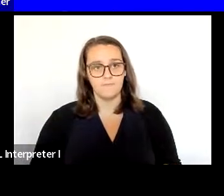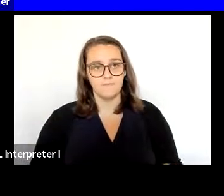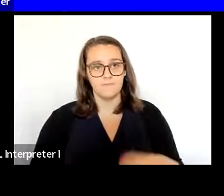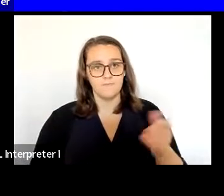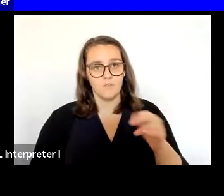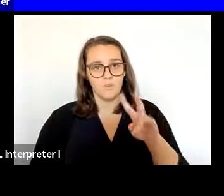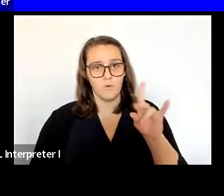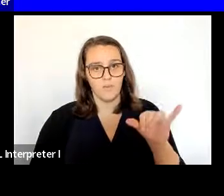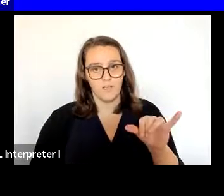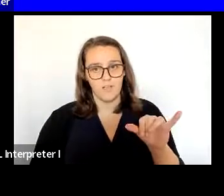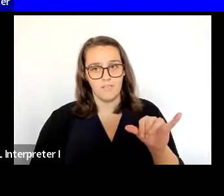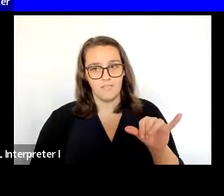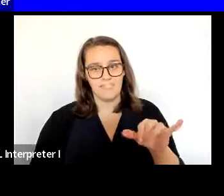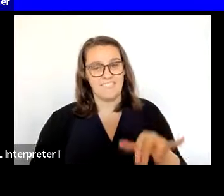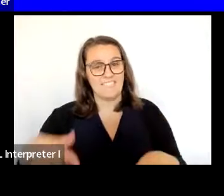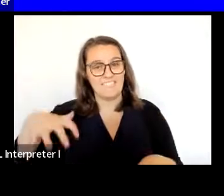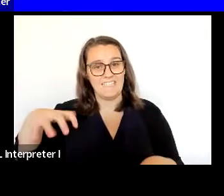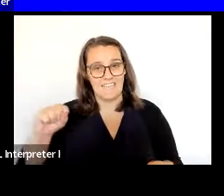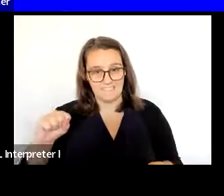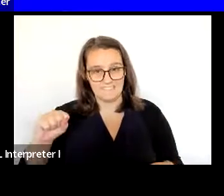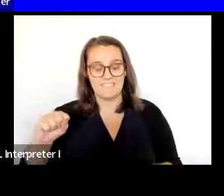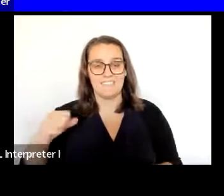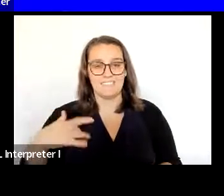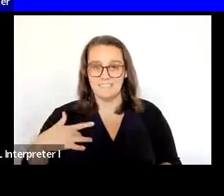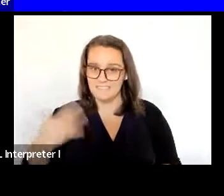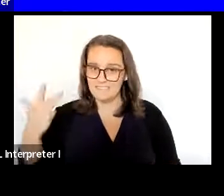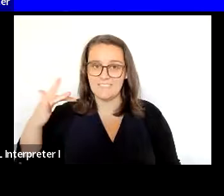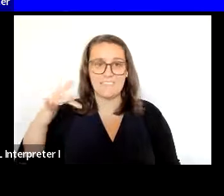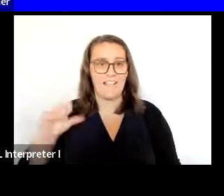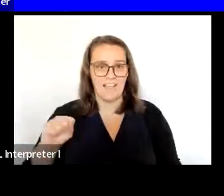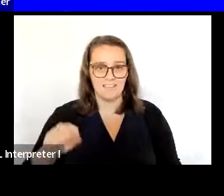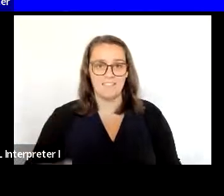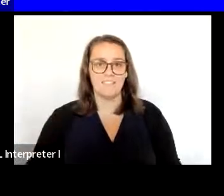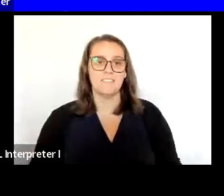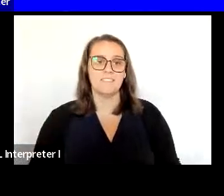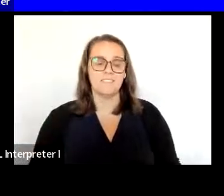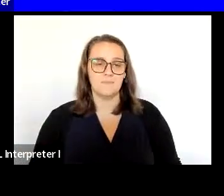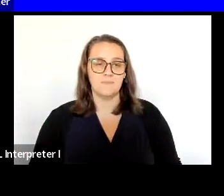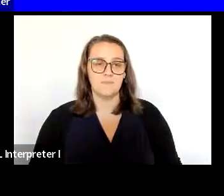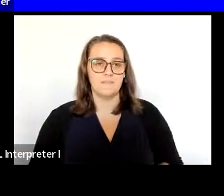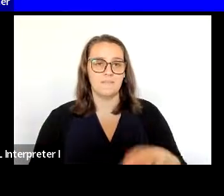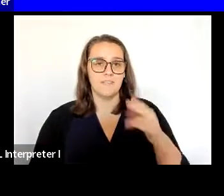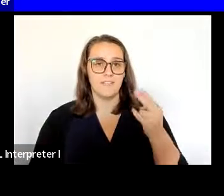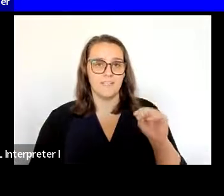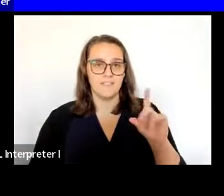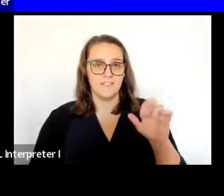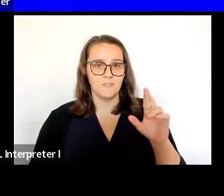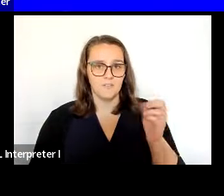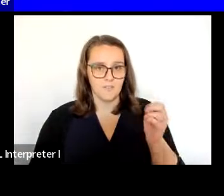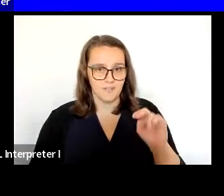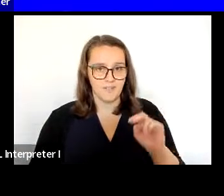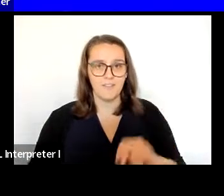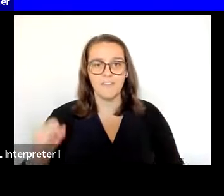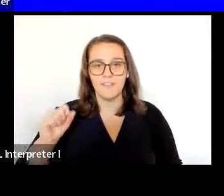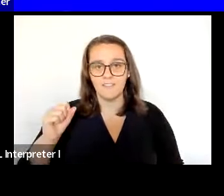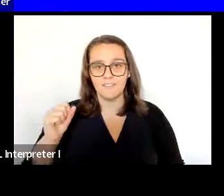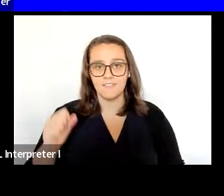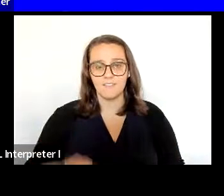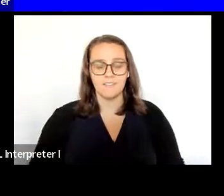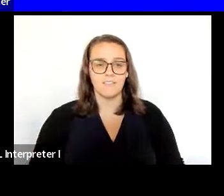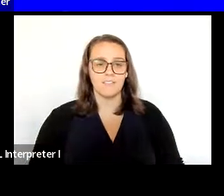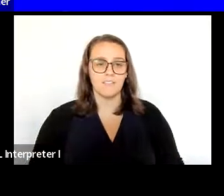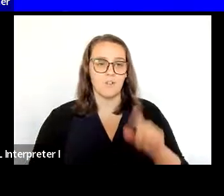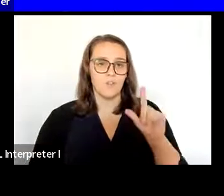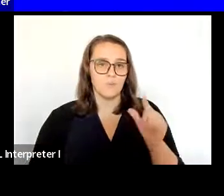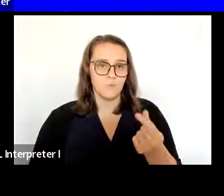Gray. Enthusiastically, yes, Mr. Chairman. Councilmember Gray votes yes. Councilmember Henderson. Yes. Councilmember Henderson votes yes. Councilmember